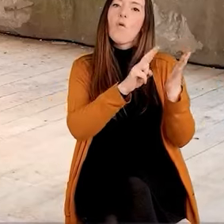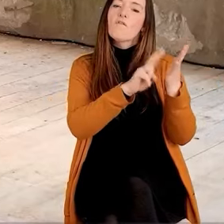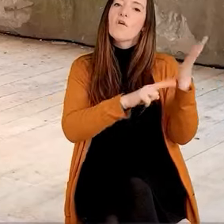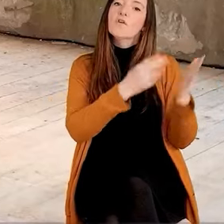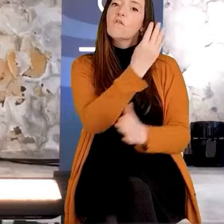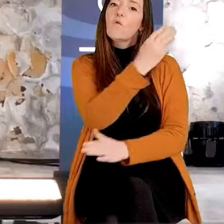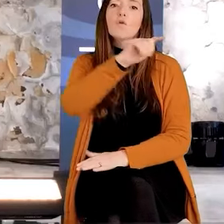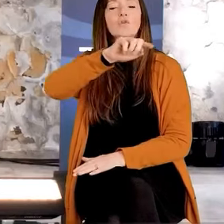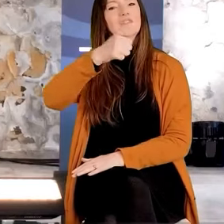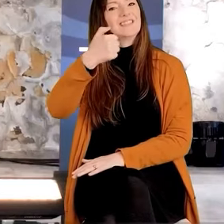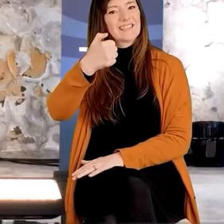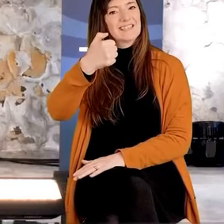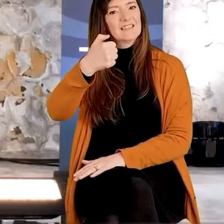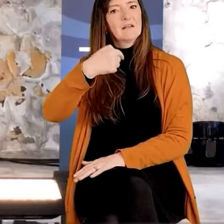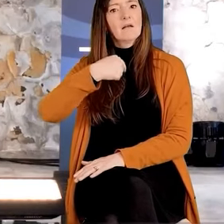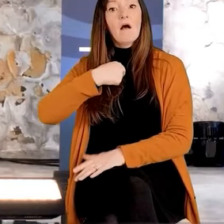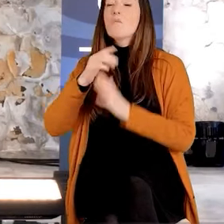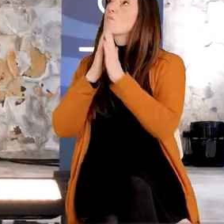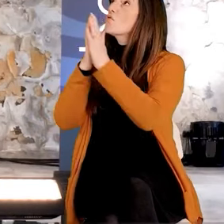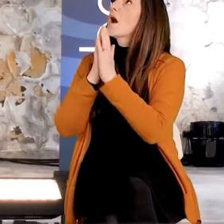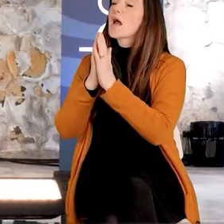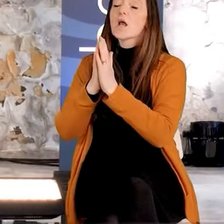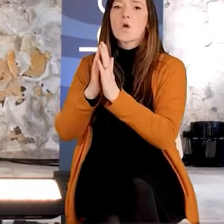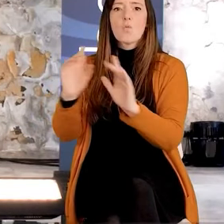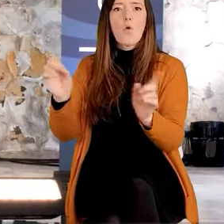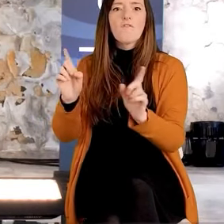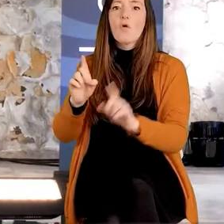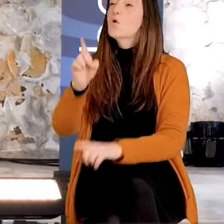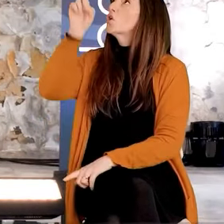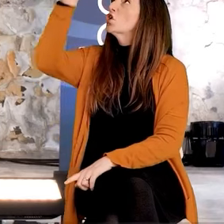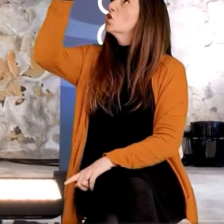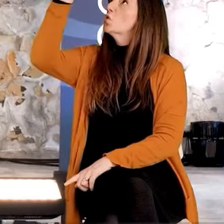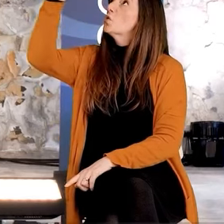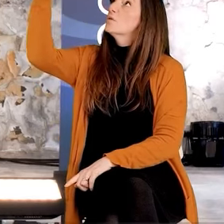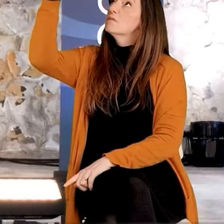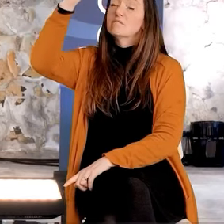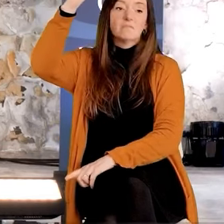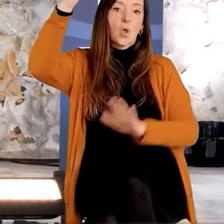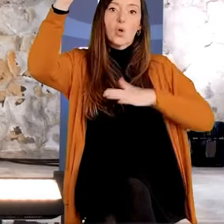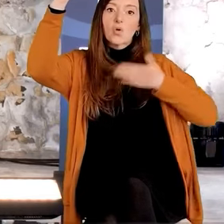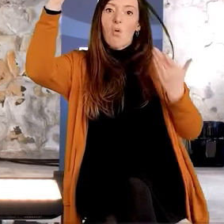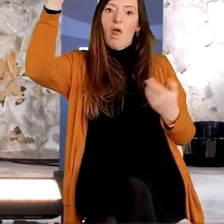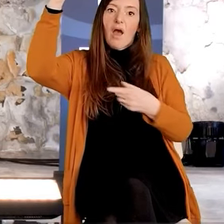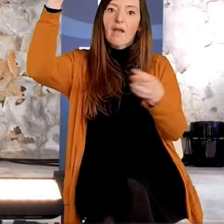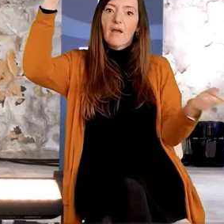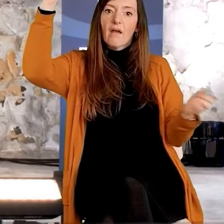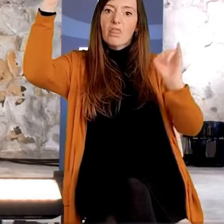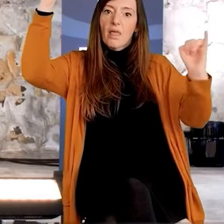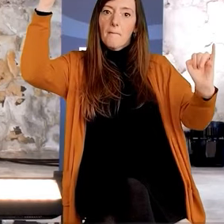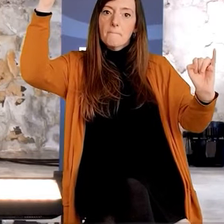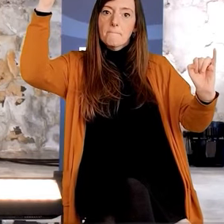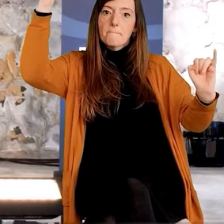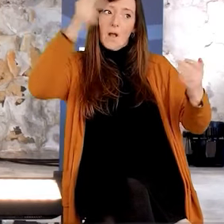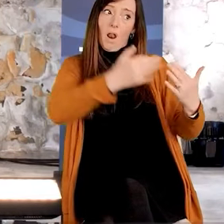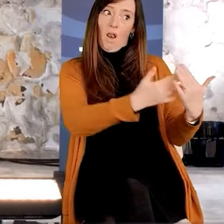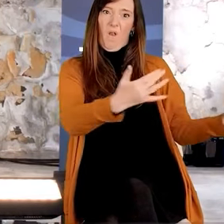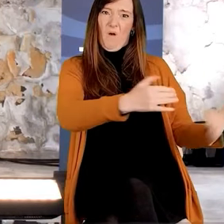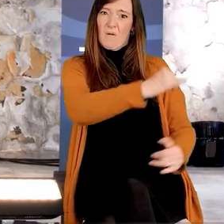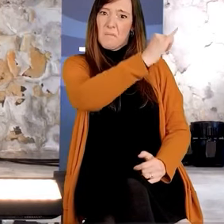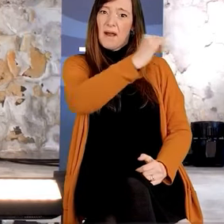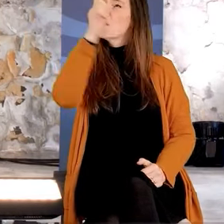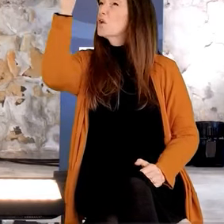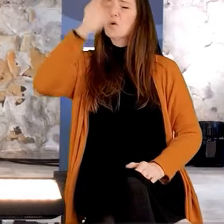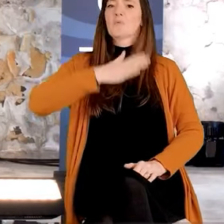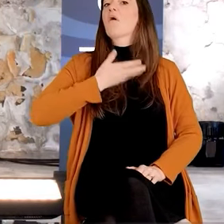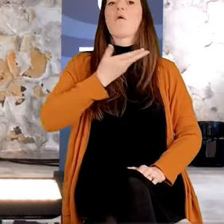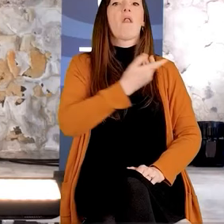in verses 4 to 6, he says, I'm going to pray because you, O God, you don't like those bad people out there. There are lots of